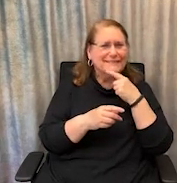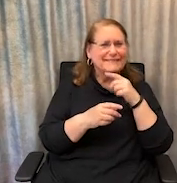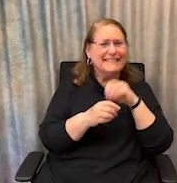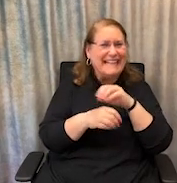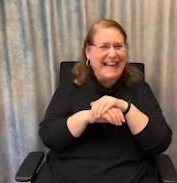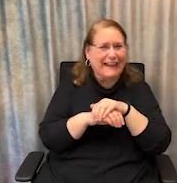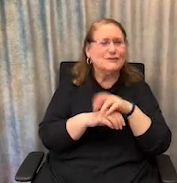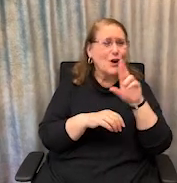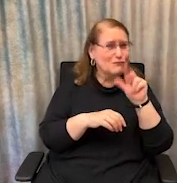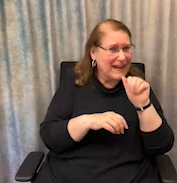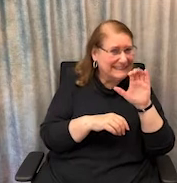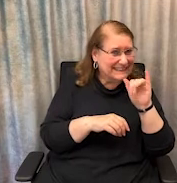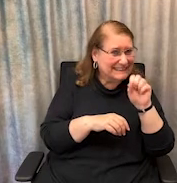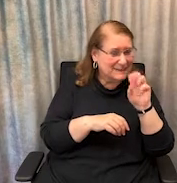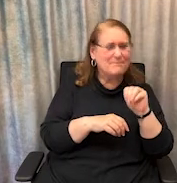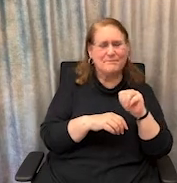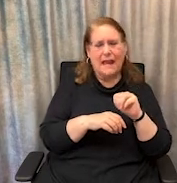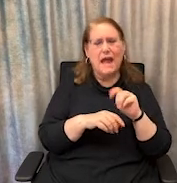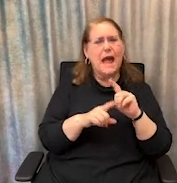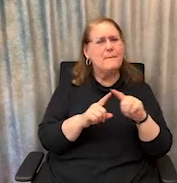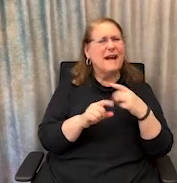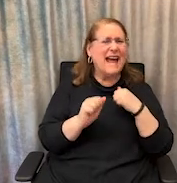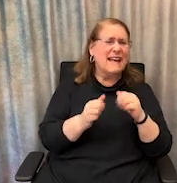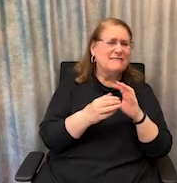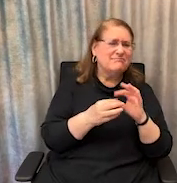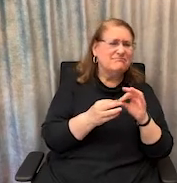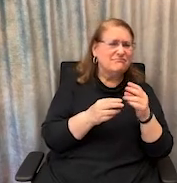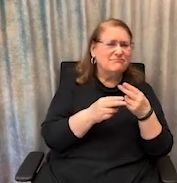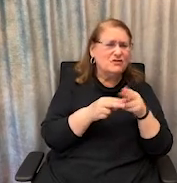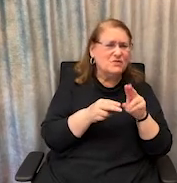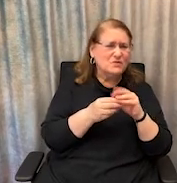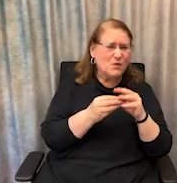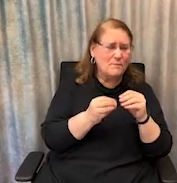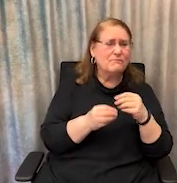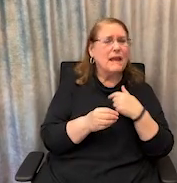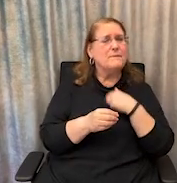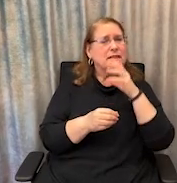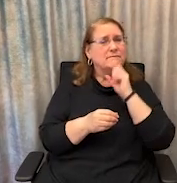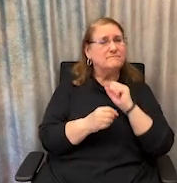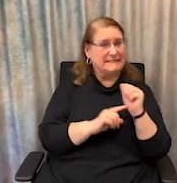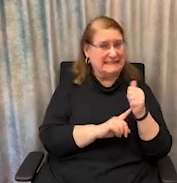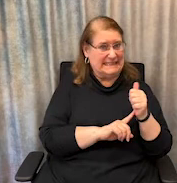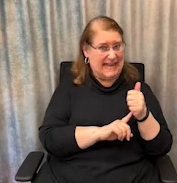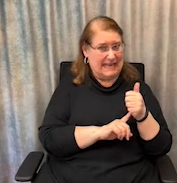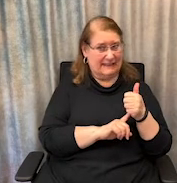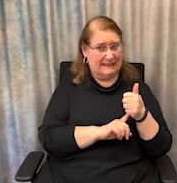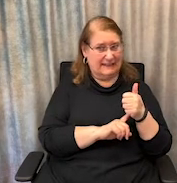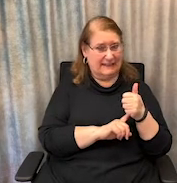racism. But I can tell you a little story. Mm-hmm. And I was 10 years old,